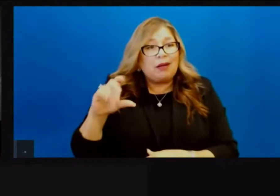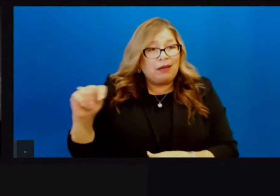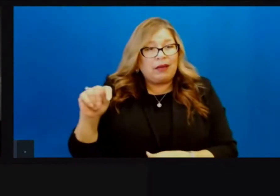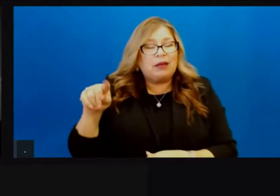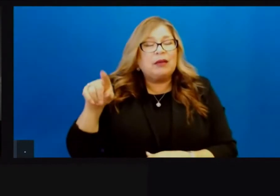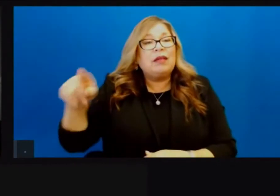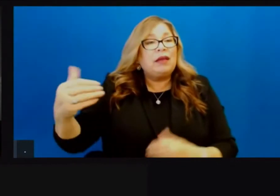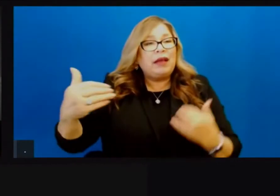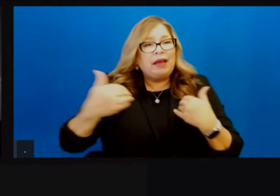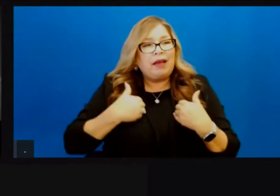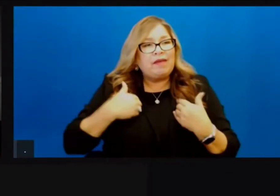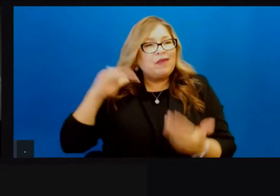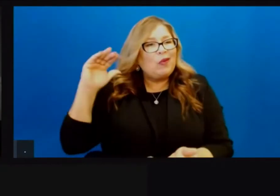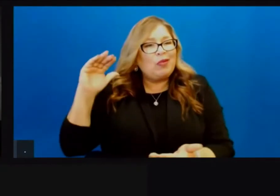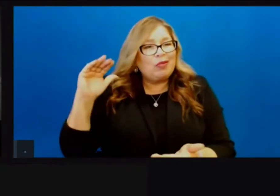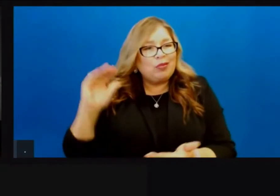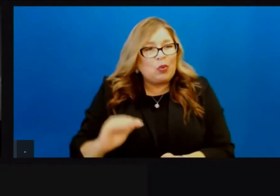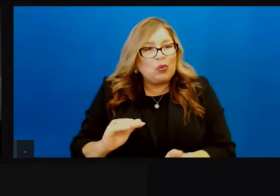lower than